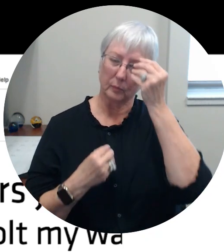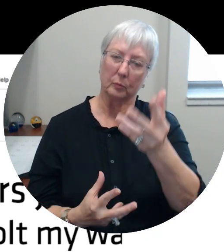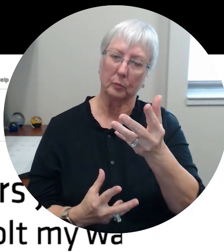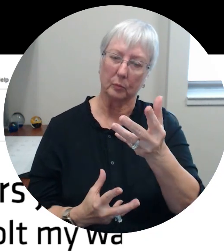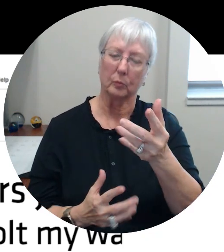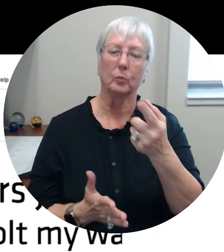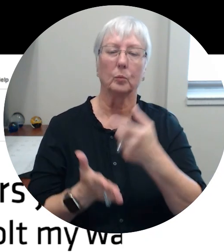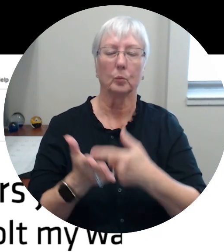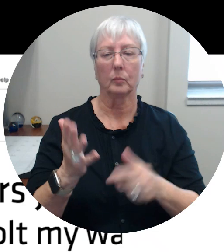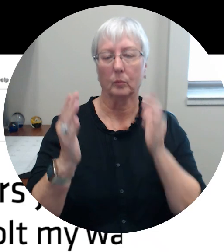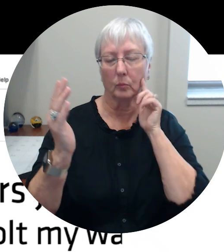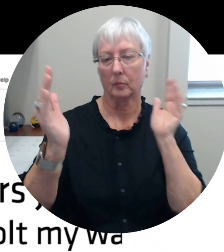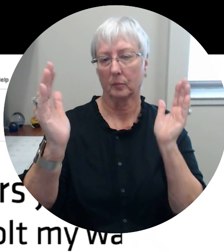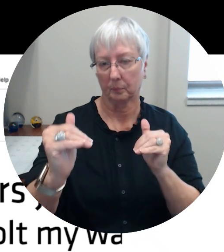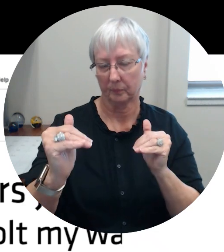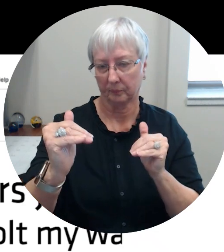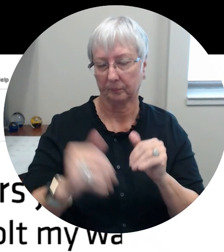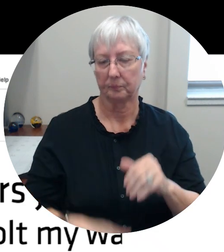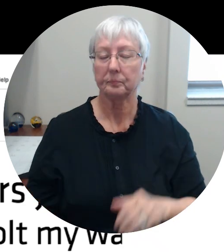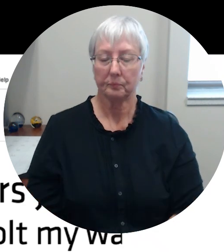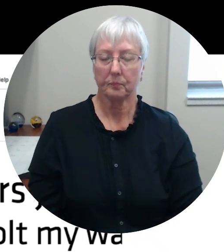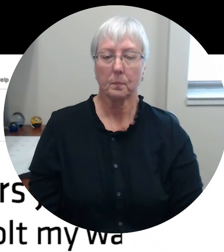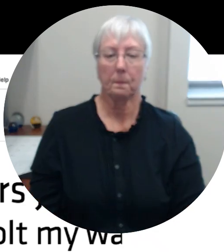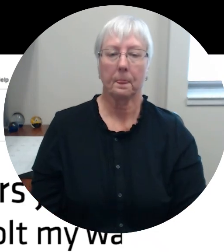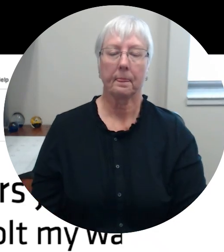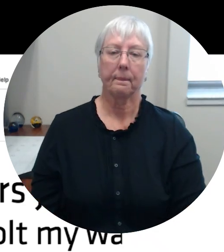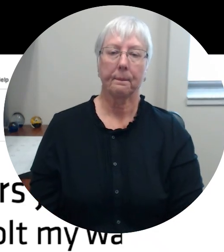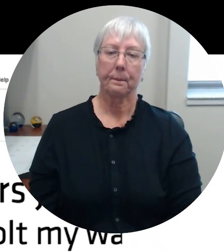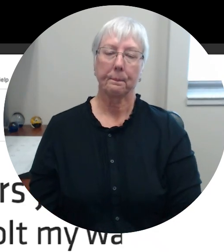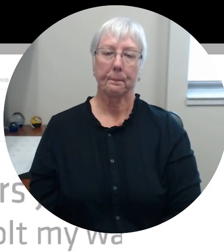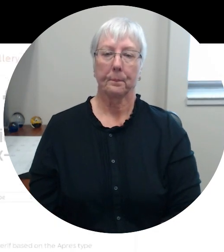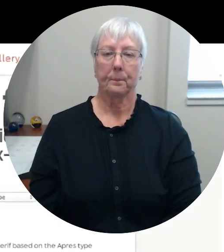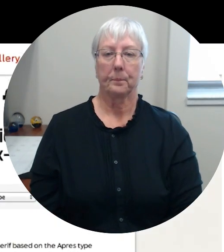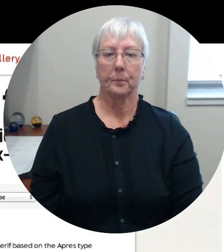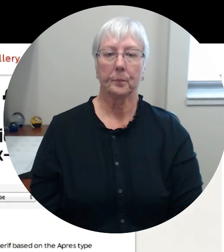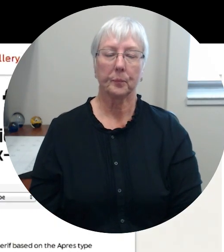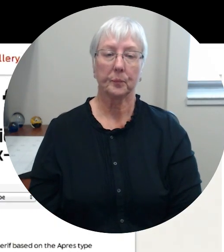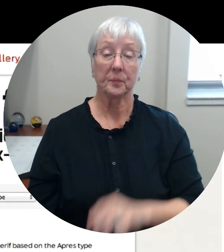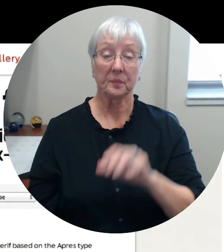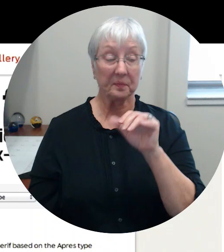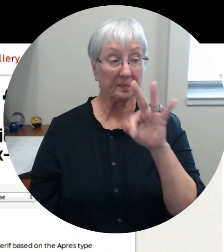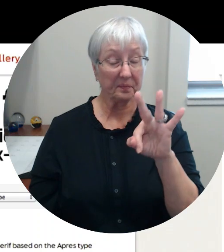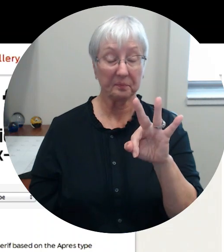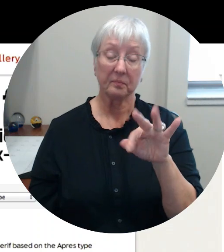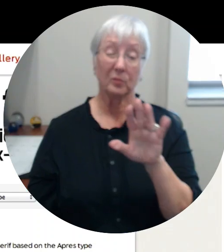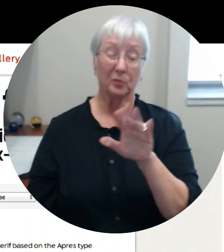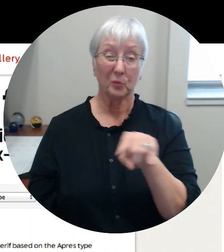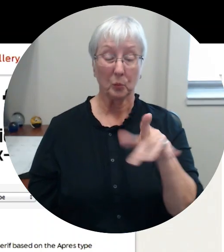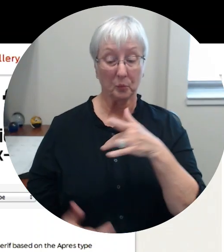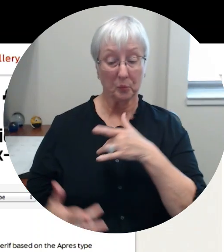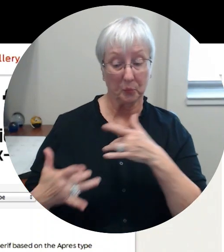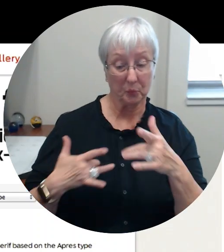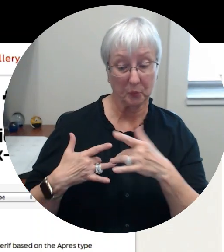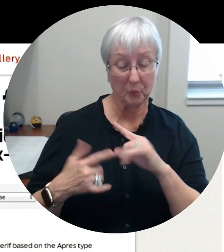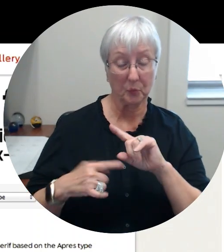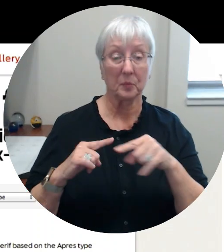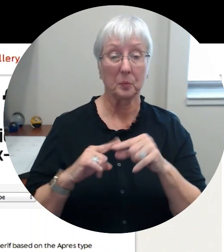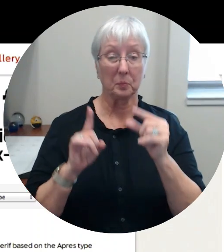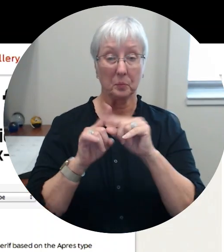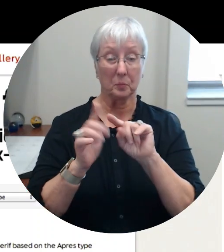type designer. They wouldn't be writing about it if they hadn't thought about it. If you're particularly concerned about the rendering quality at